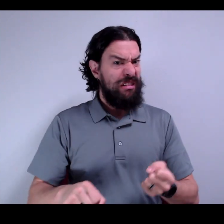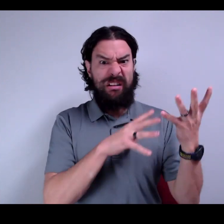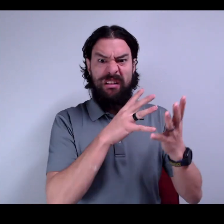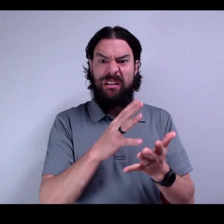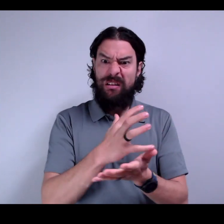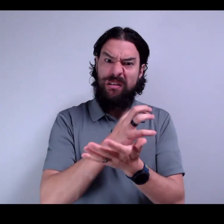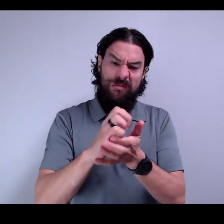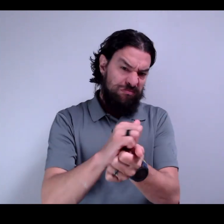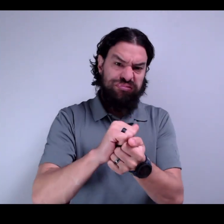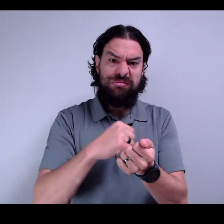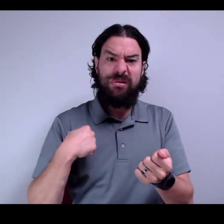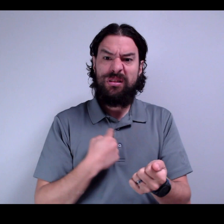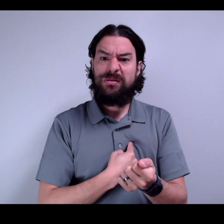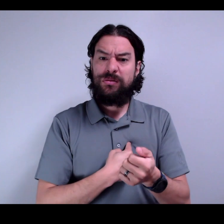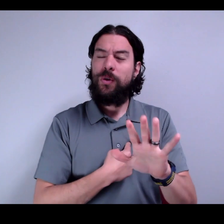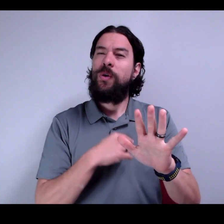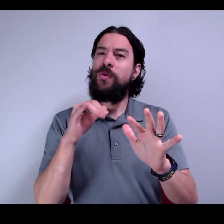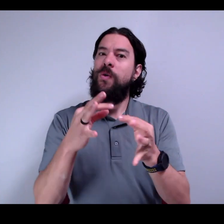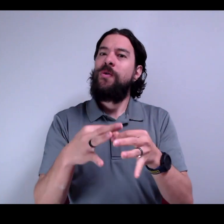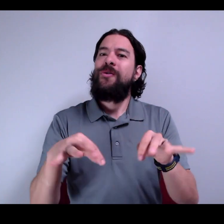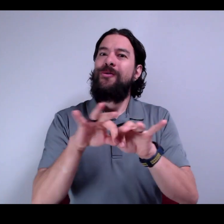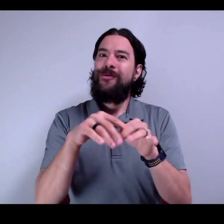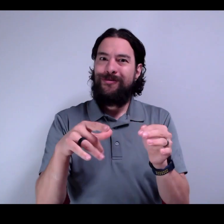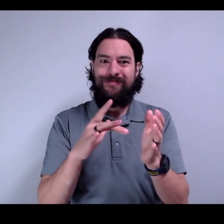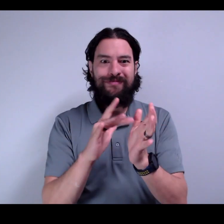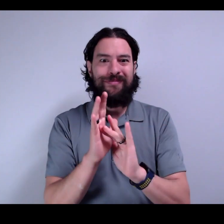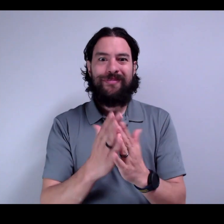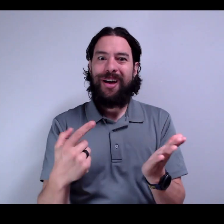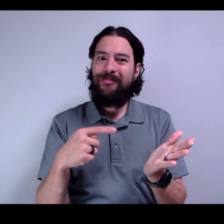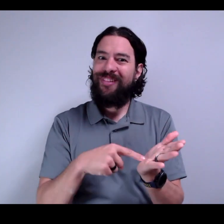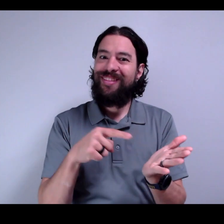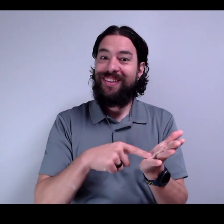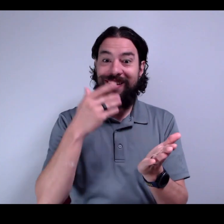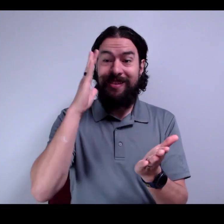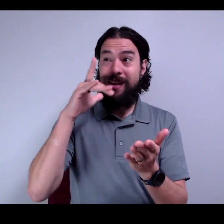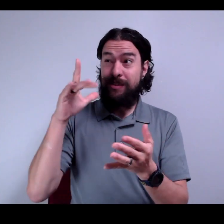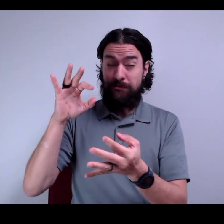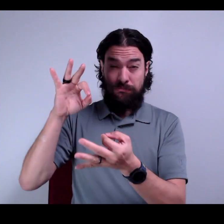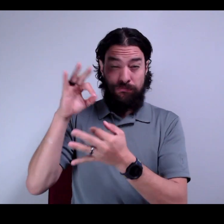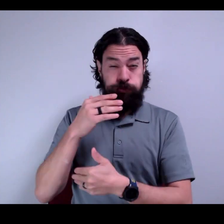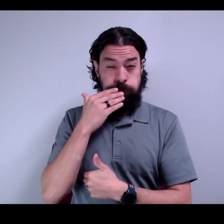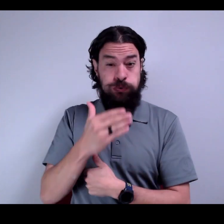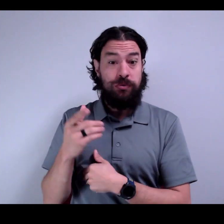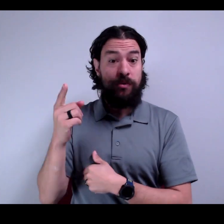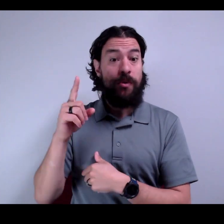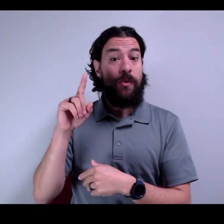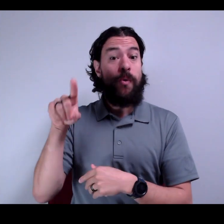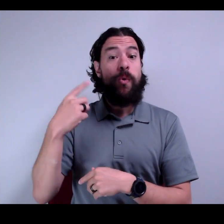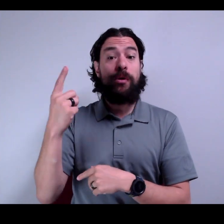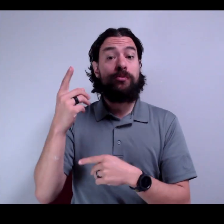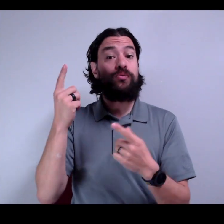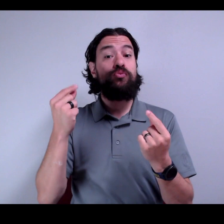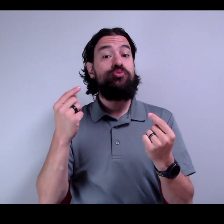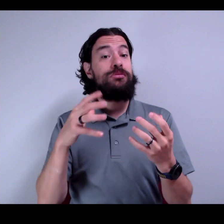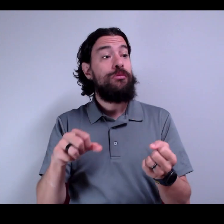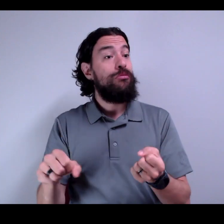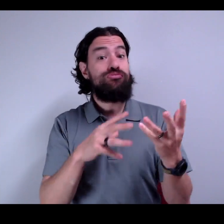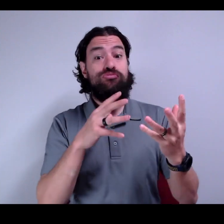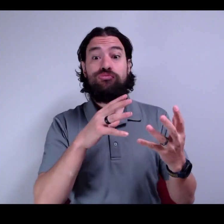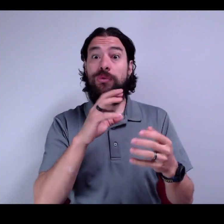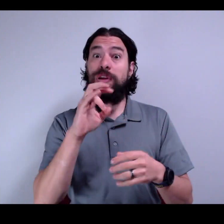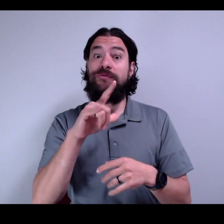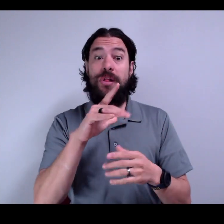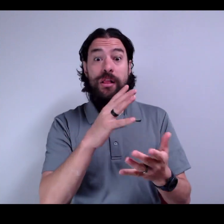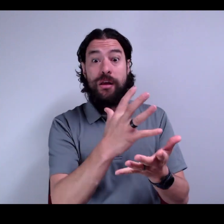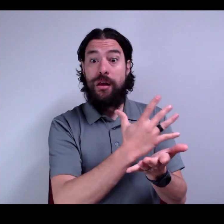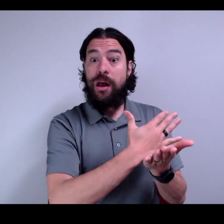And this is what's so remarkable about the story of the Bible. This God is so good that not only is he going to rid the world of evil,